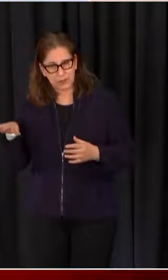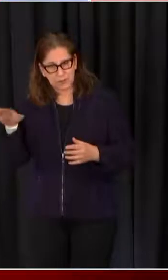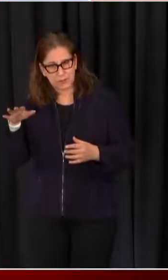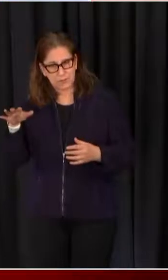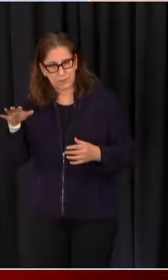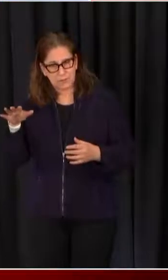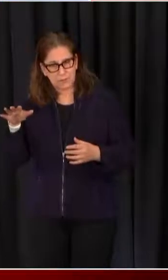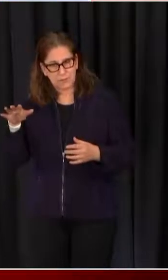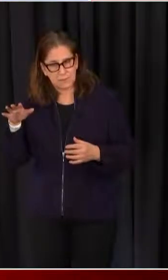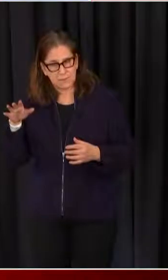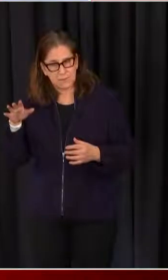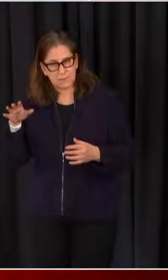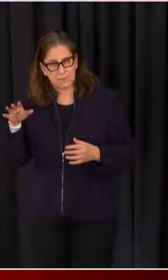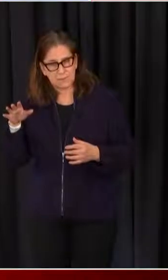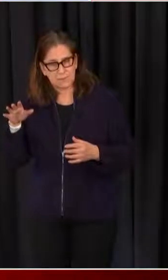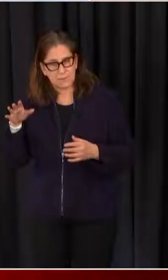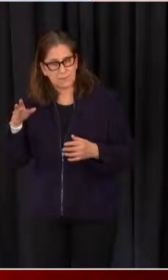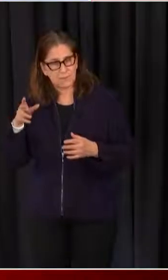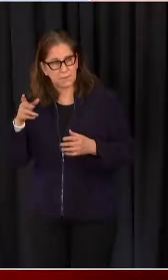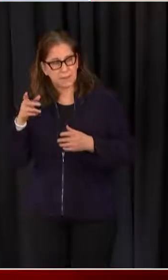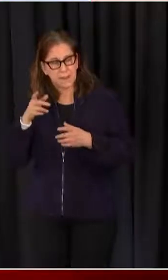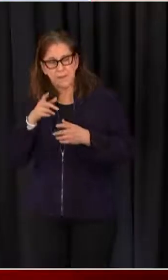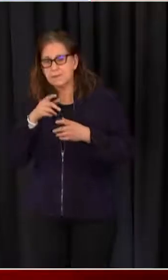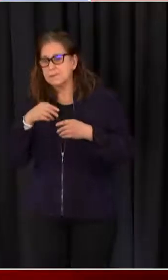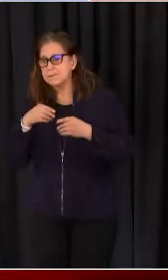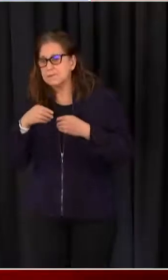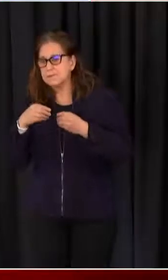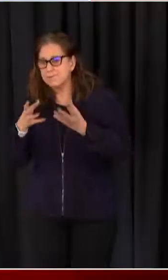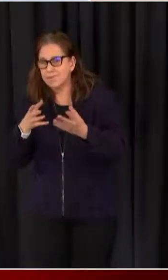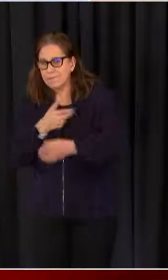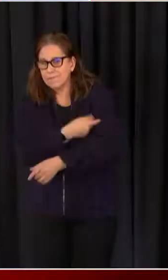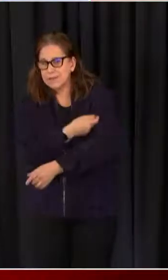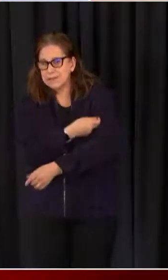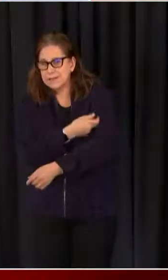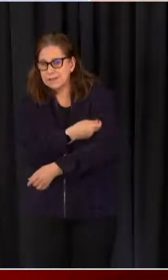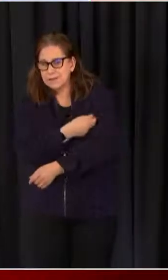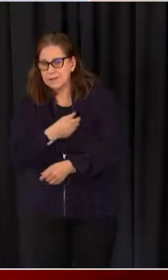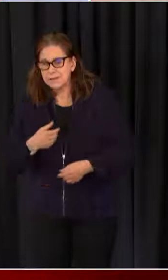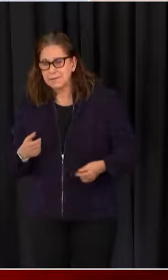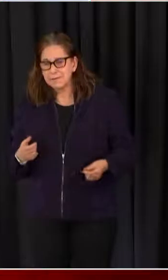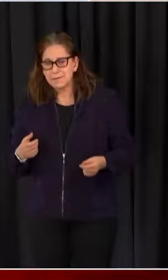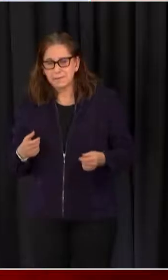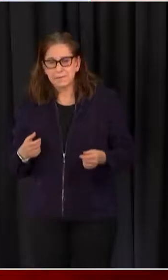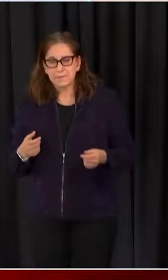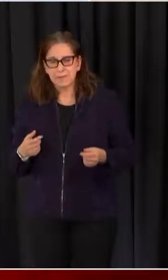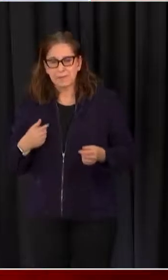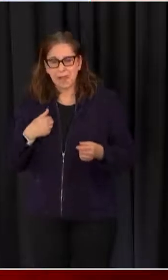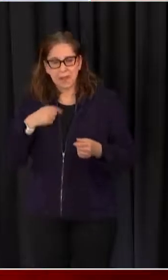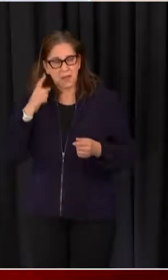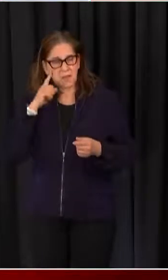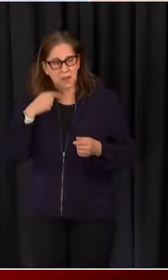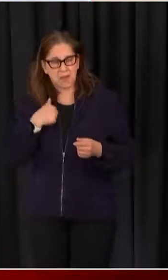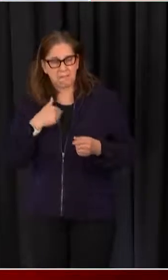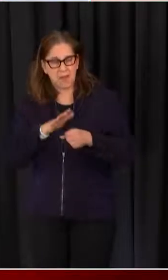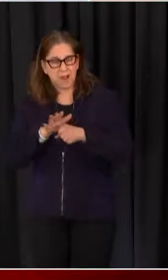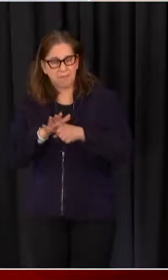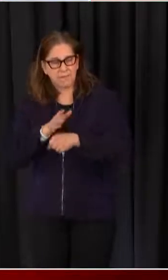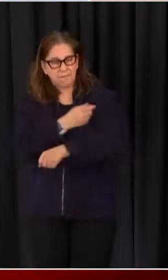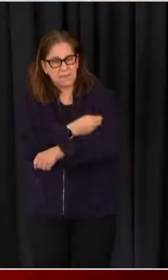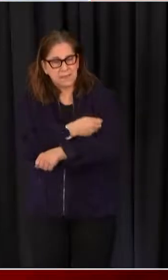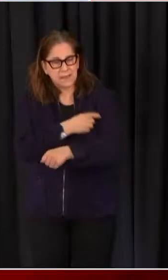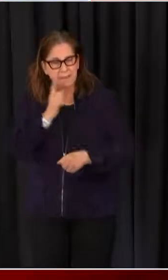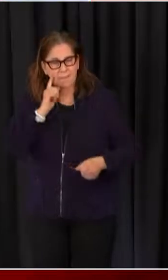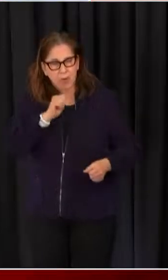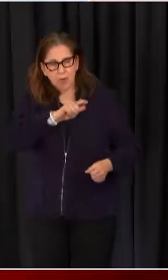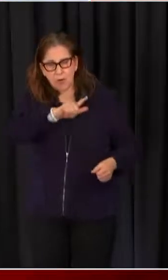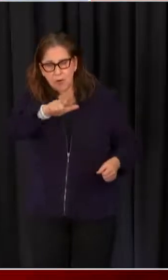produce those vaccines. Just a few weeks ago, we thought that every adult would have enough. We would have enough vaccine for every adult by